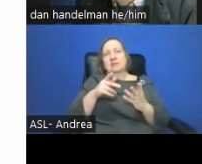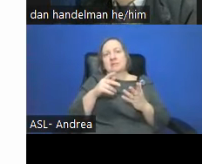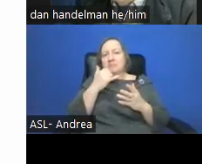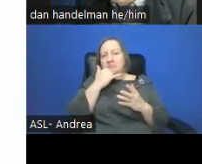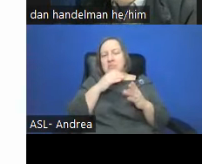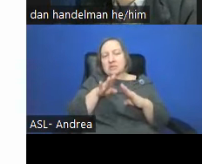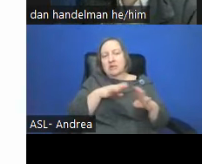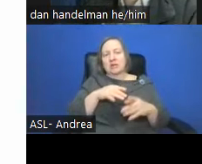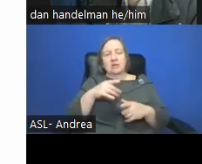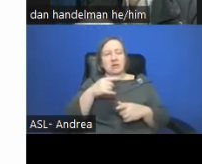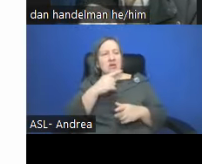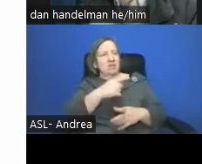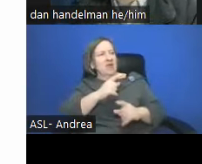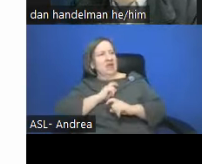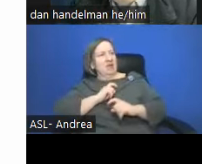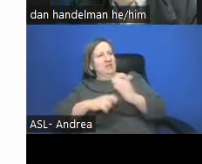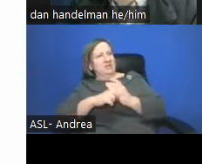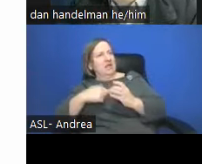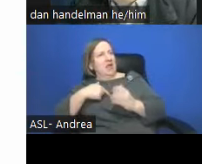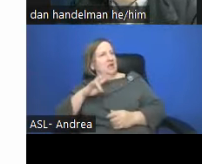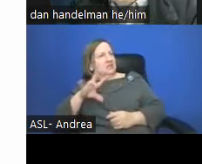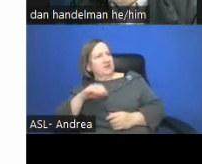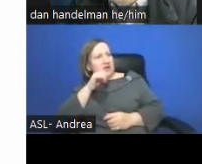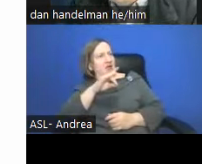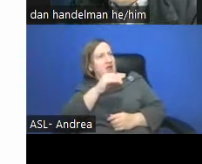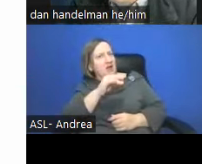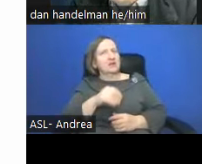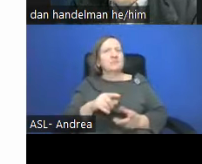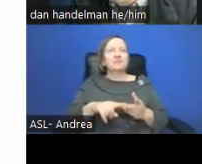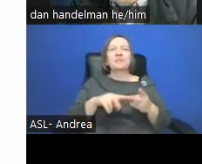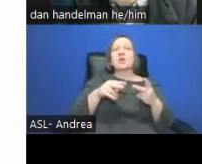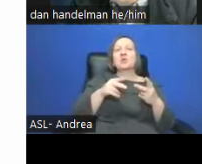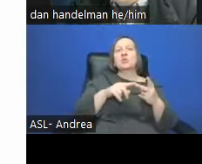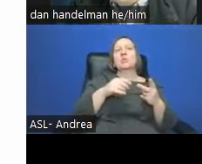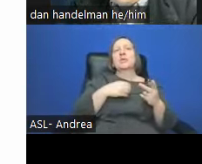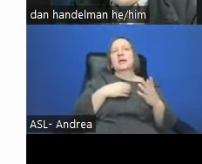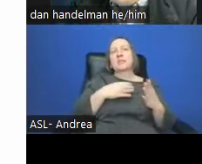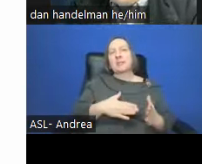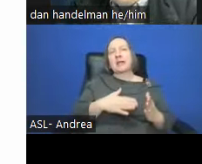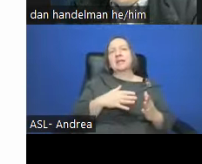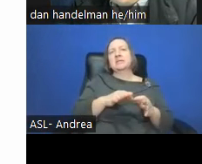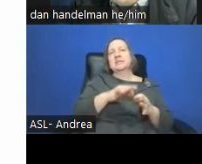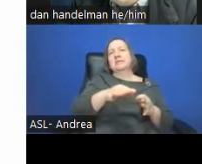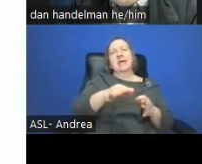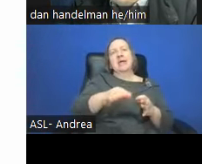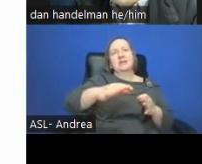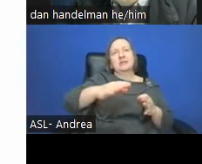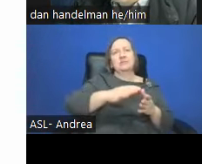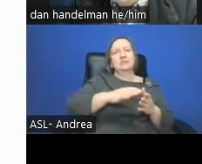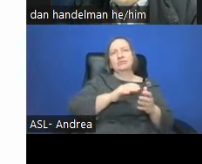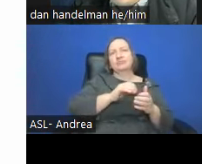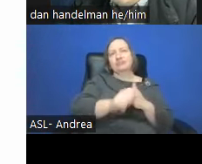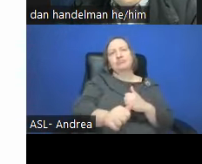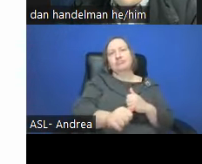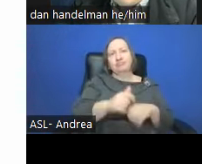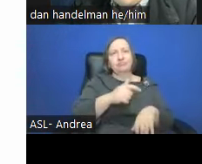75, not 80. Okay. 2, the complainant delayed too long in filing the complaint to justify initiating an investigation. And we have a